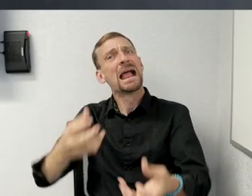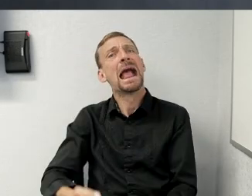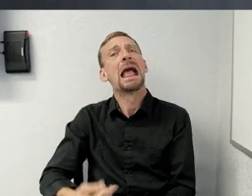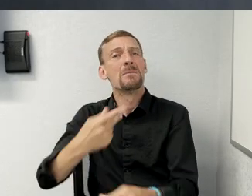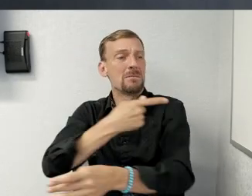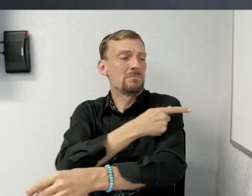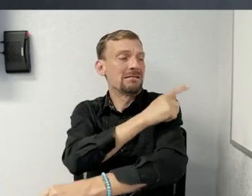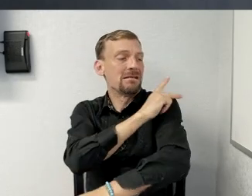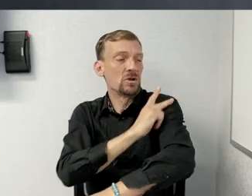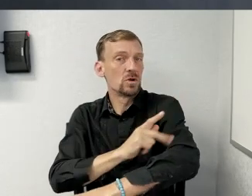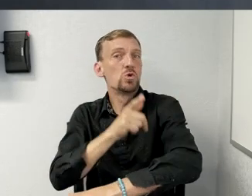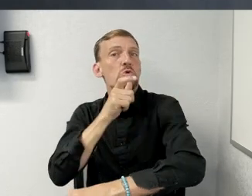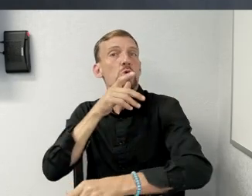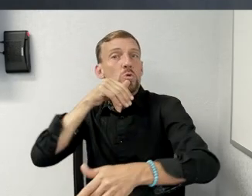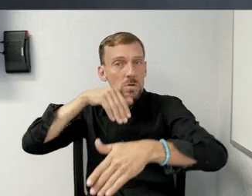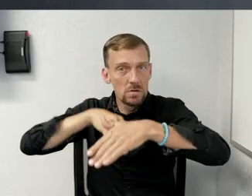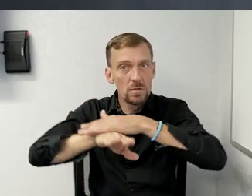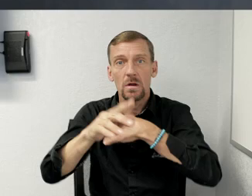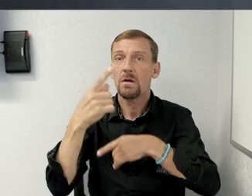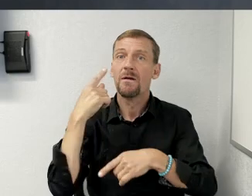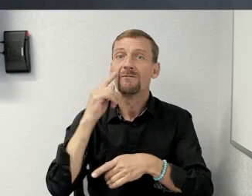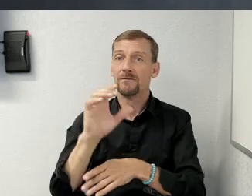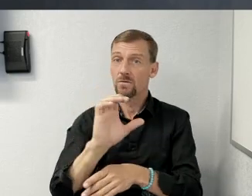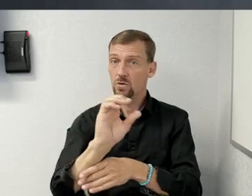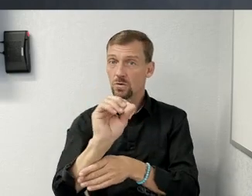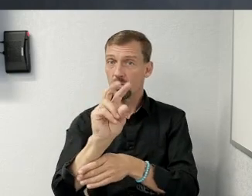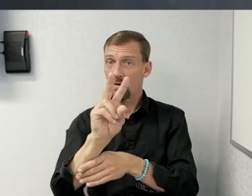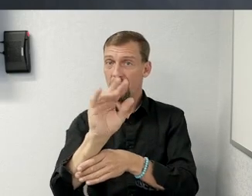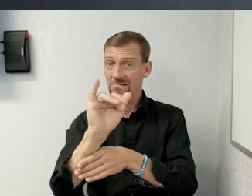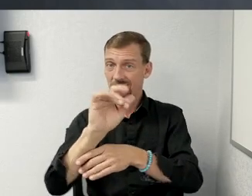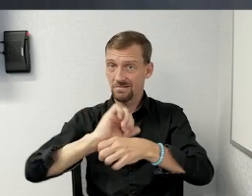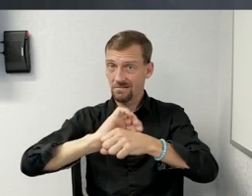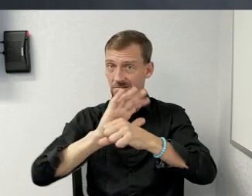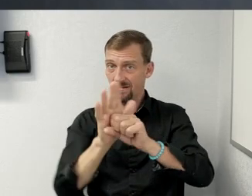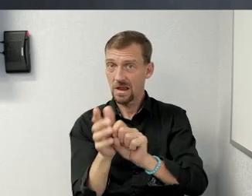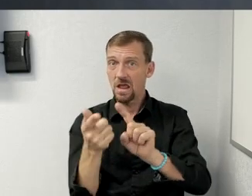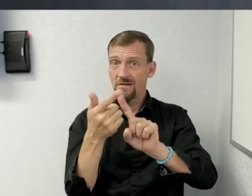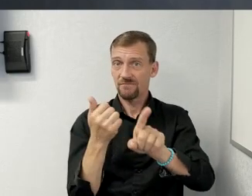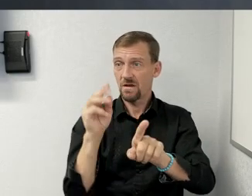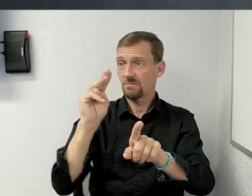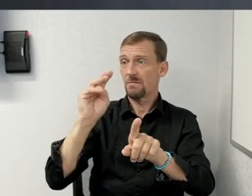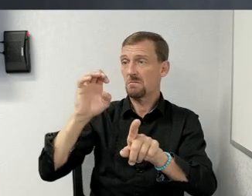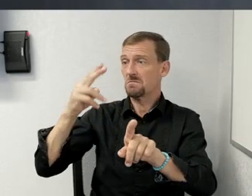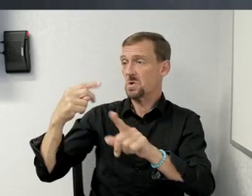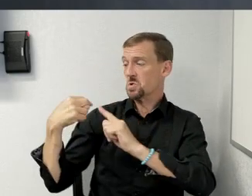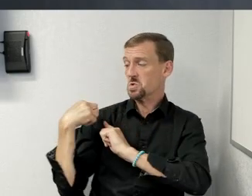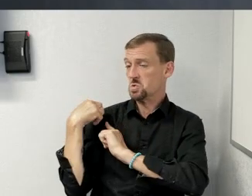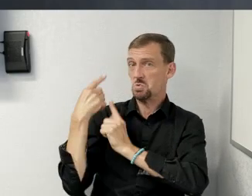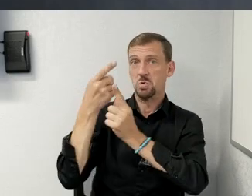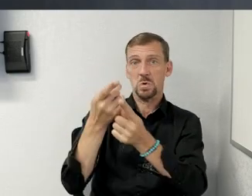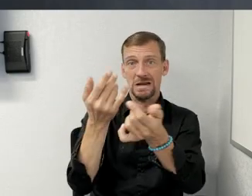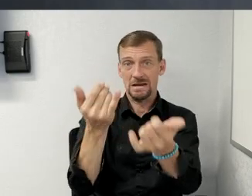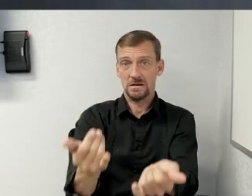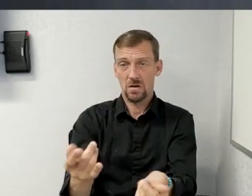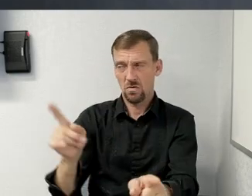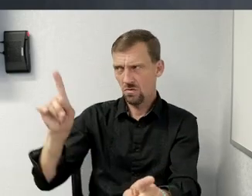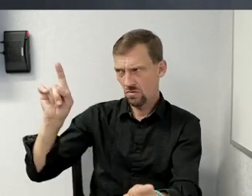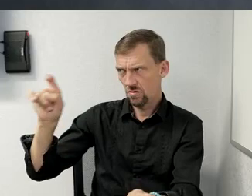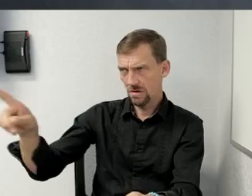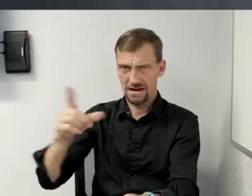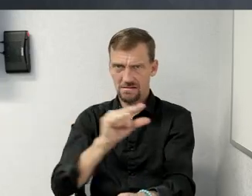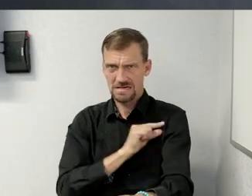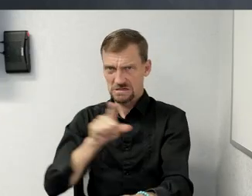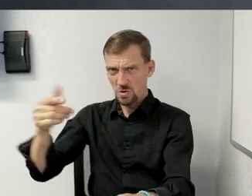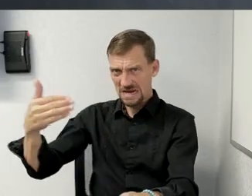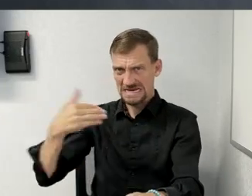of patients that have been admitted for COVID to the hospital from March until now. And so do you have that number,